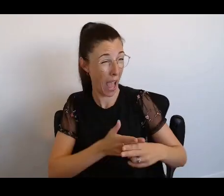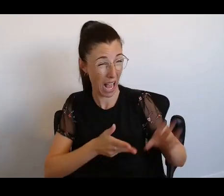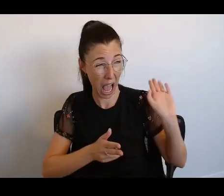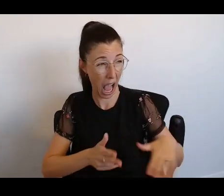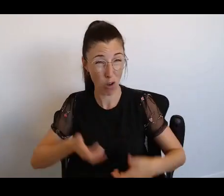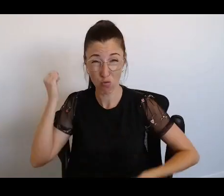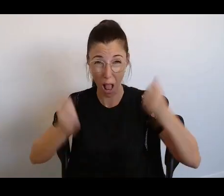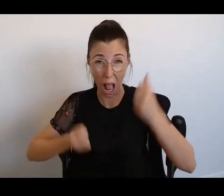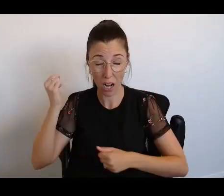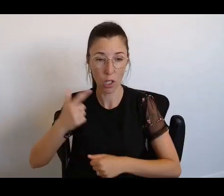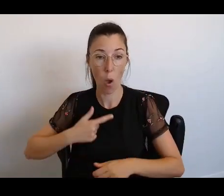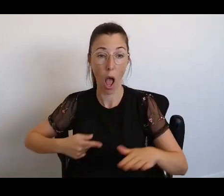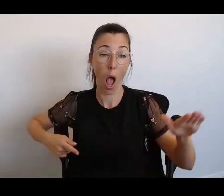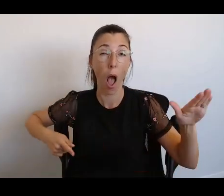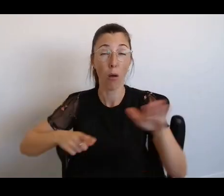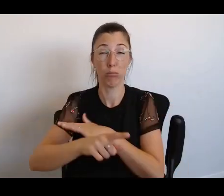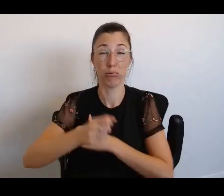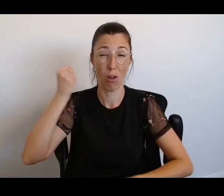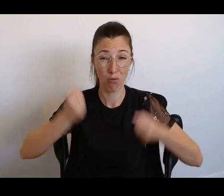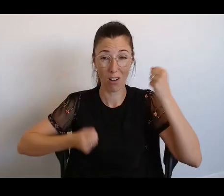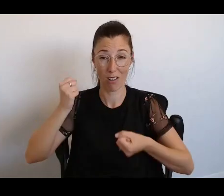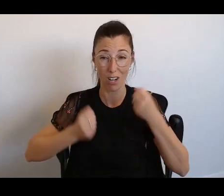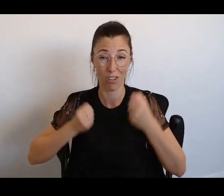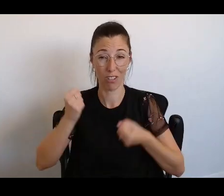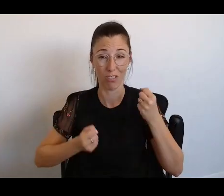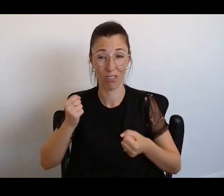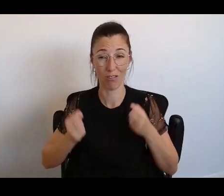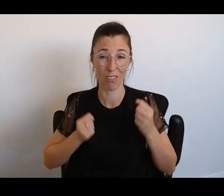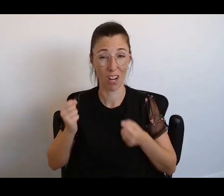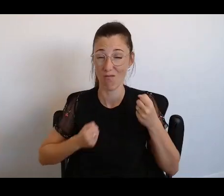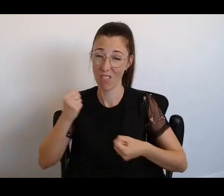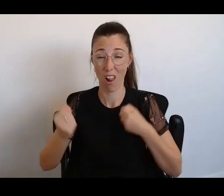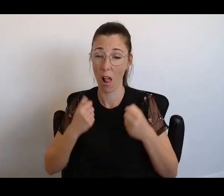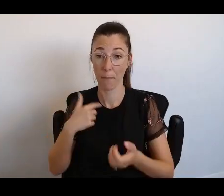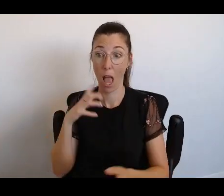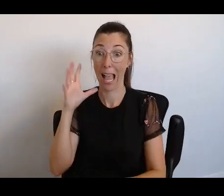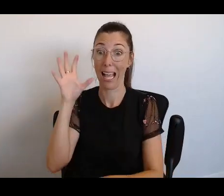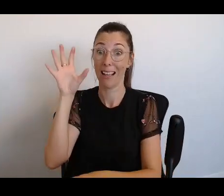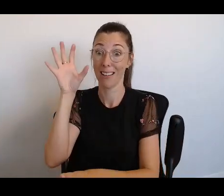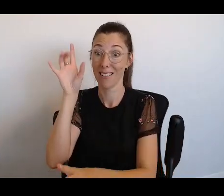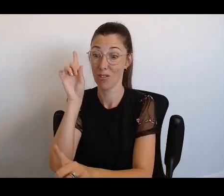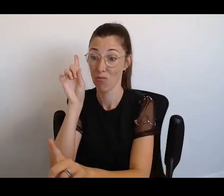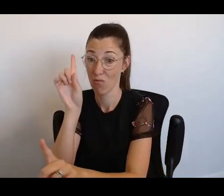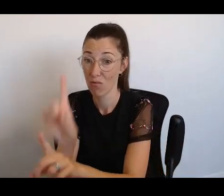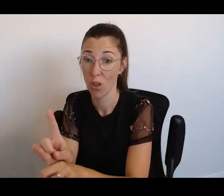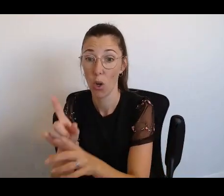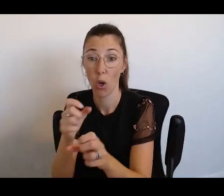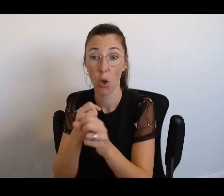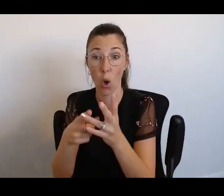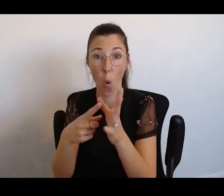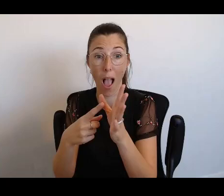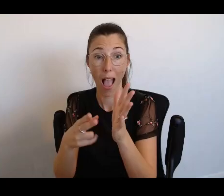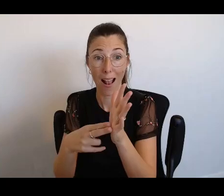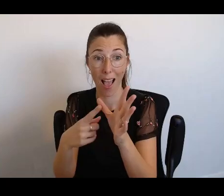So I took off, running as fast as I could. I caught up to the goanna, and in its defense, it had turned to